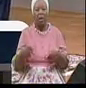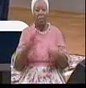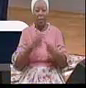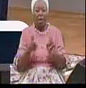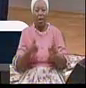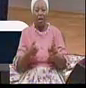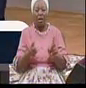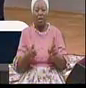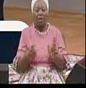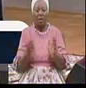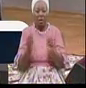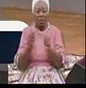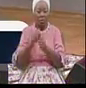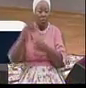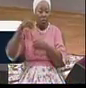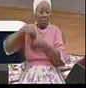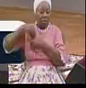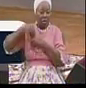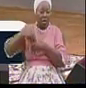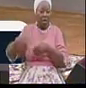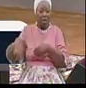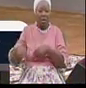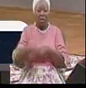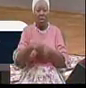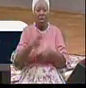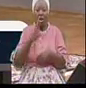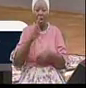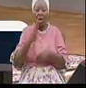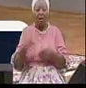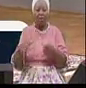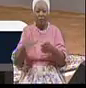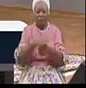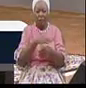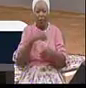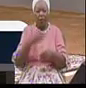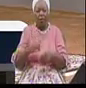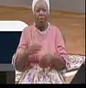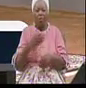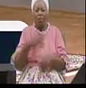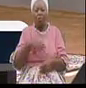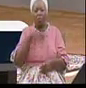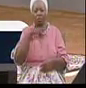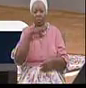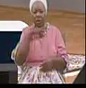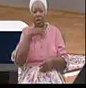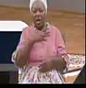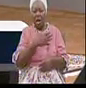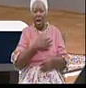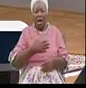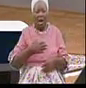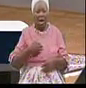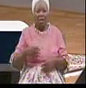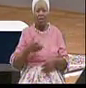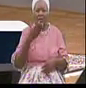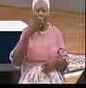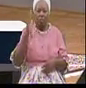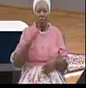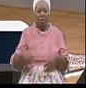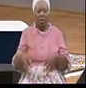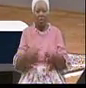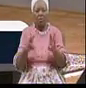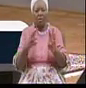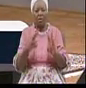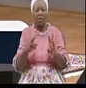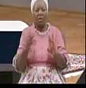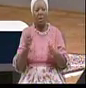but within ye are full of extortion and excess. Verse